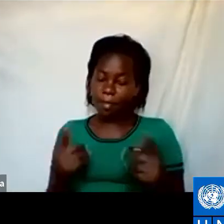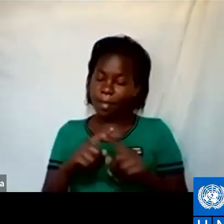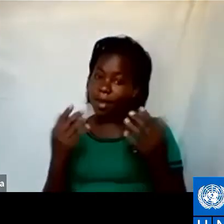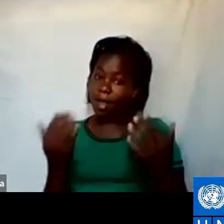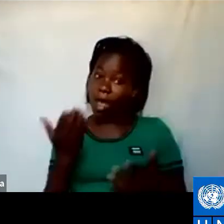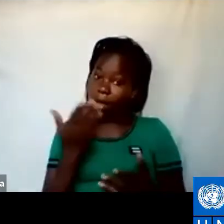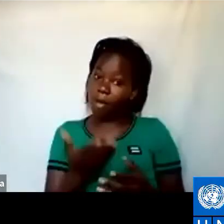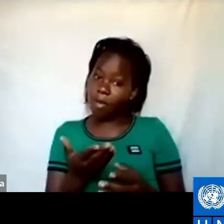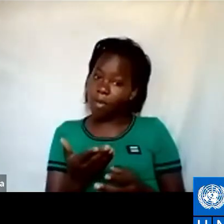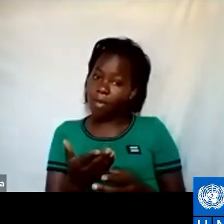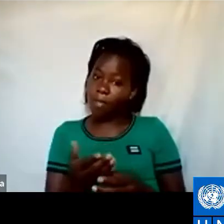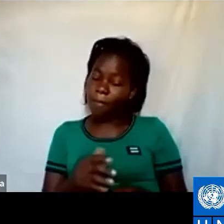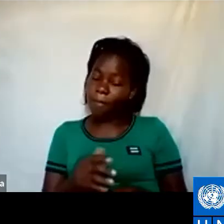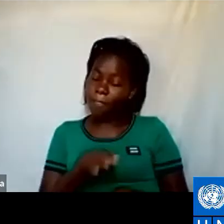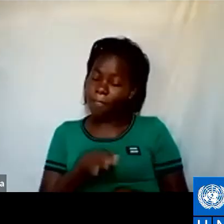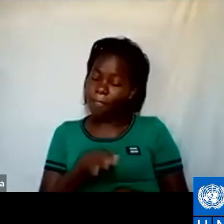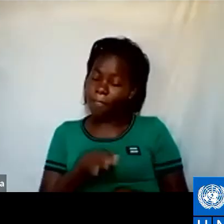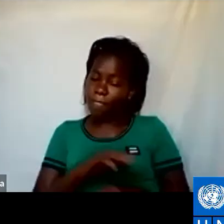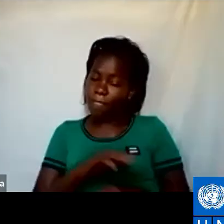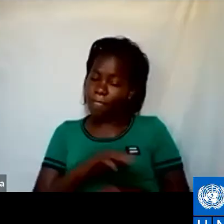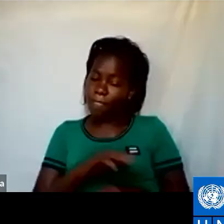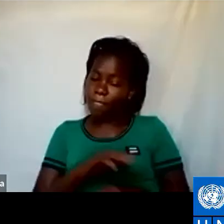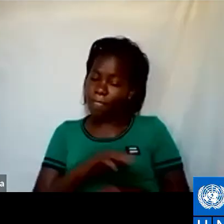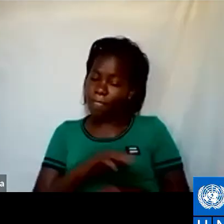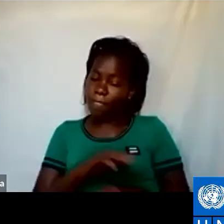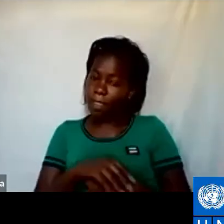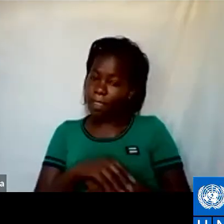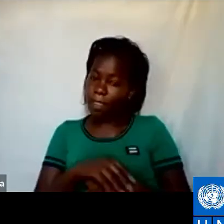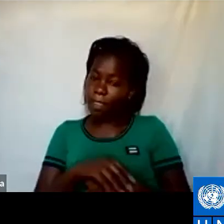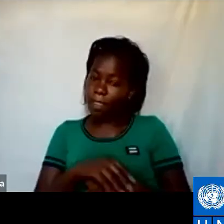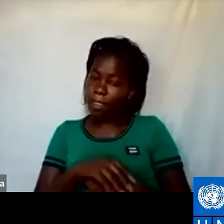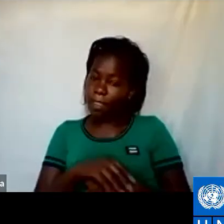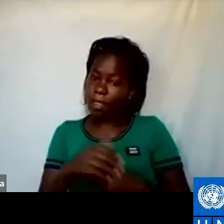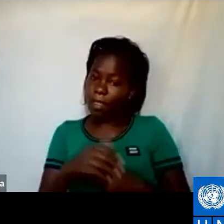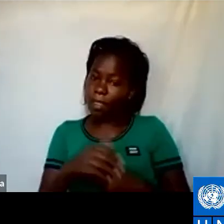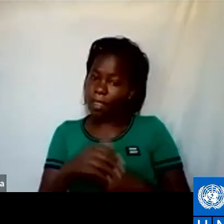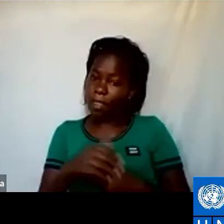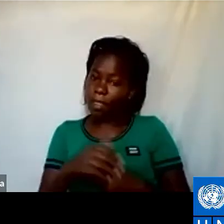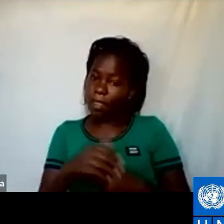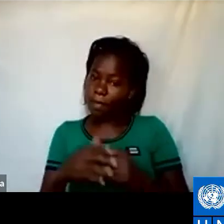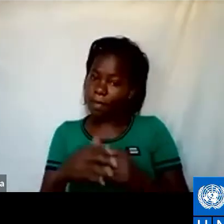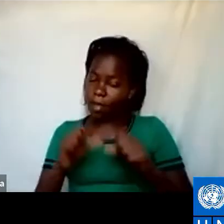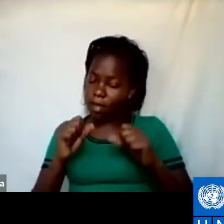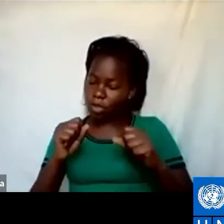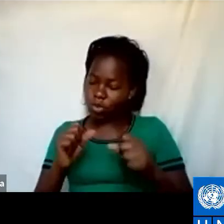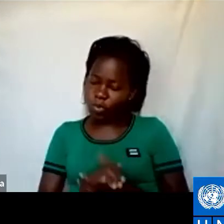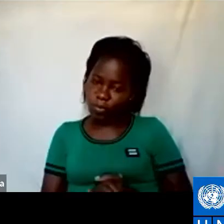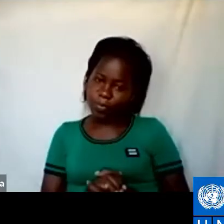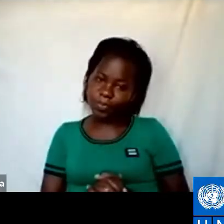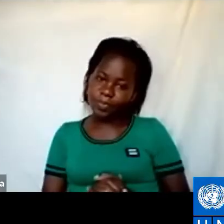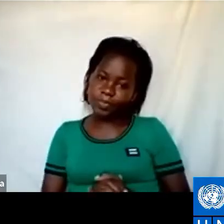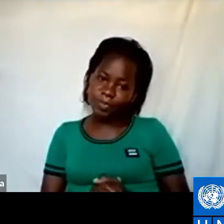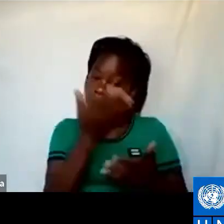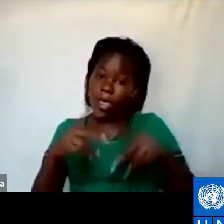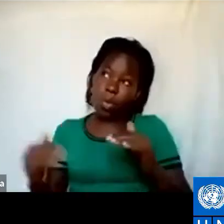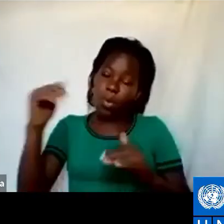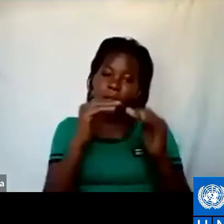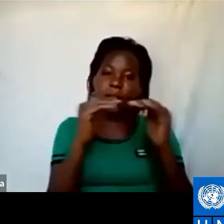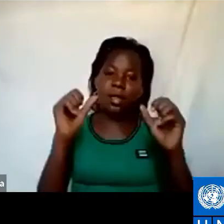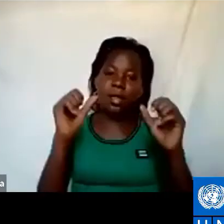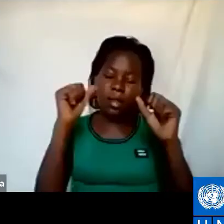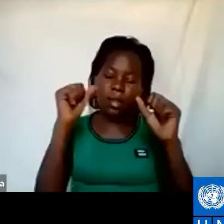us strong. So you young people are coming in at that level. So you will now need to come into